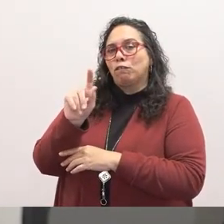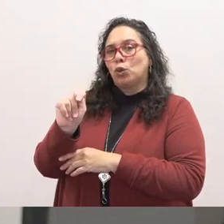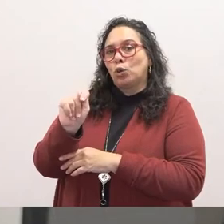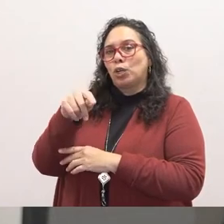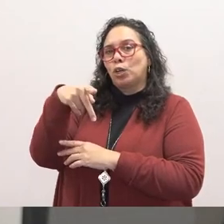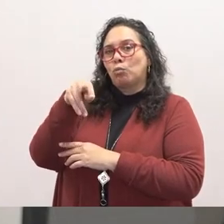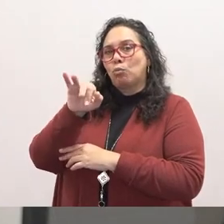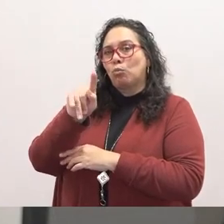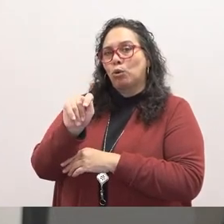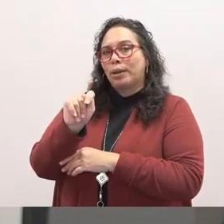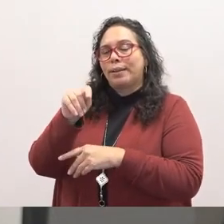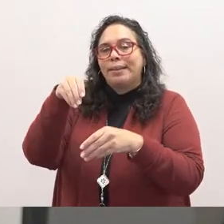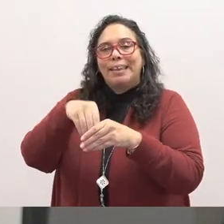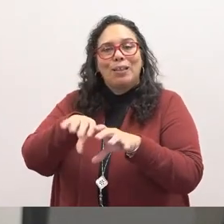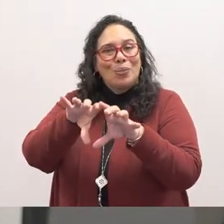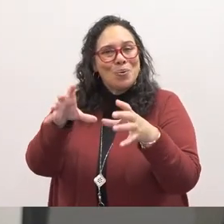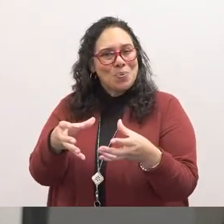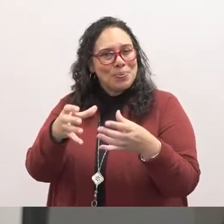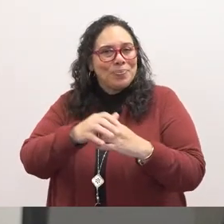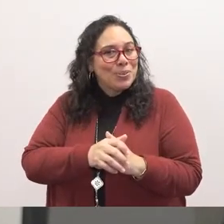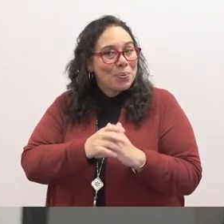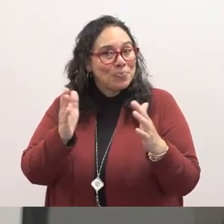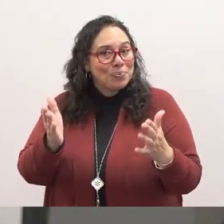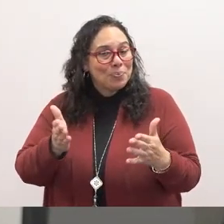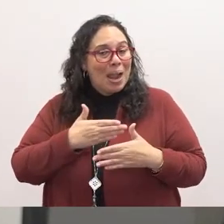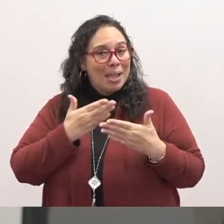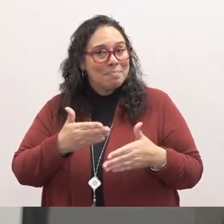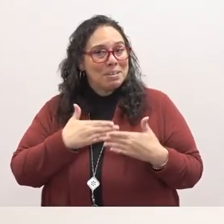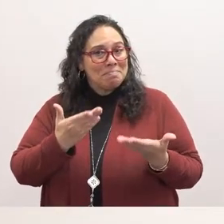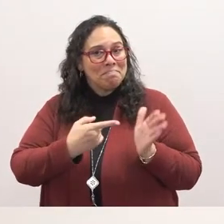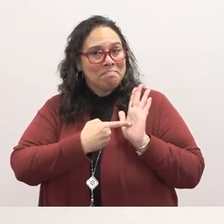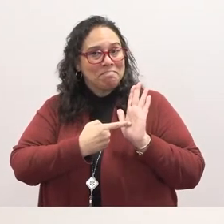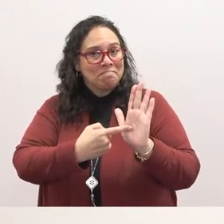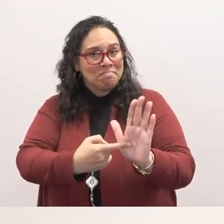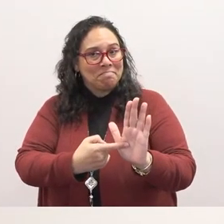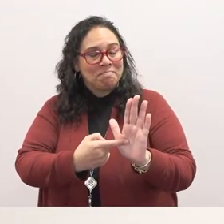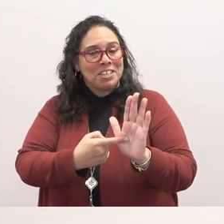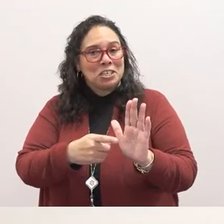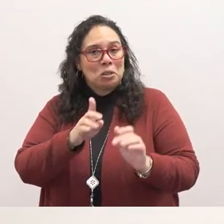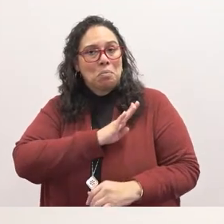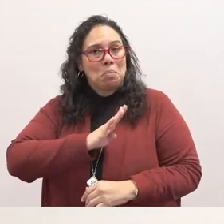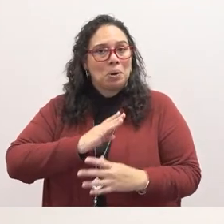district has. So we're happy to present that to the board today. Thank you, Alan. Good news.